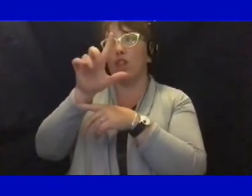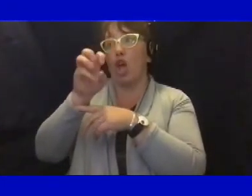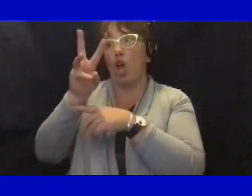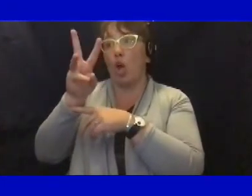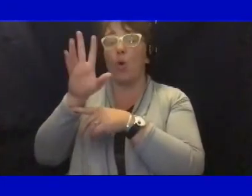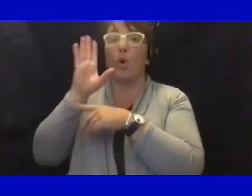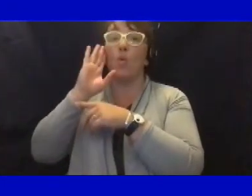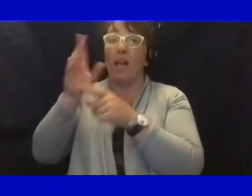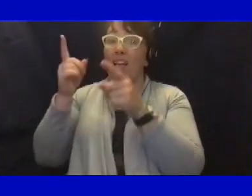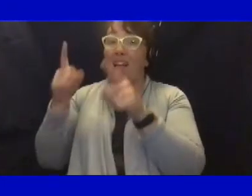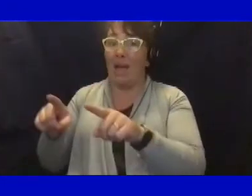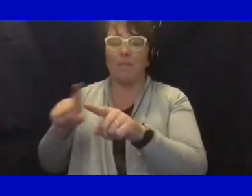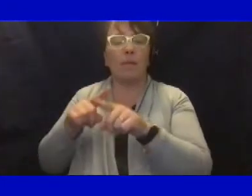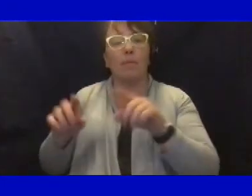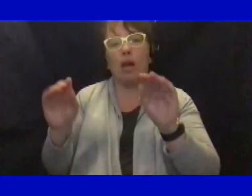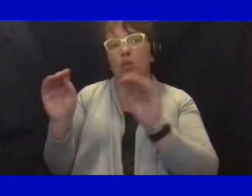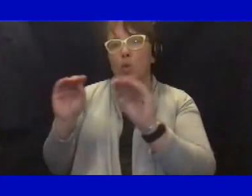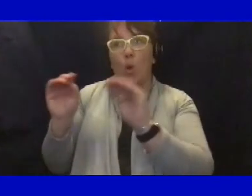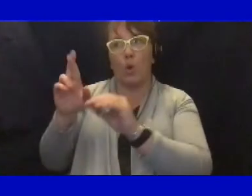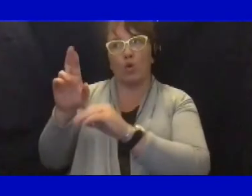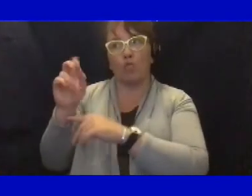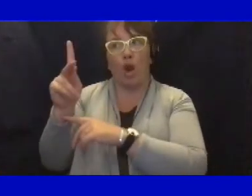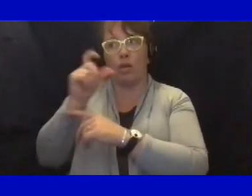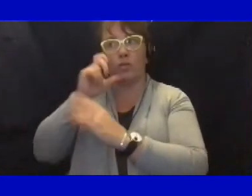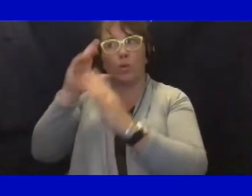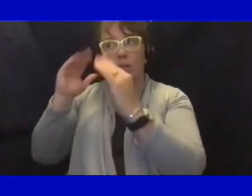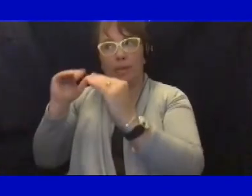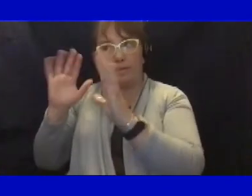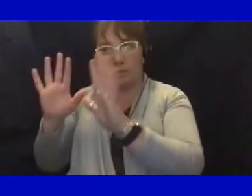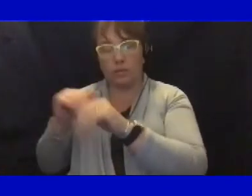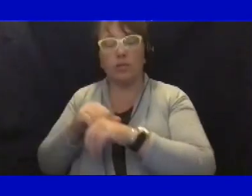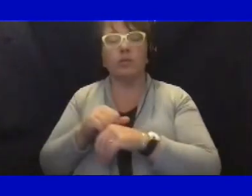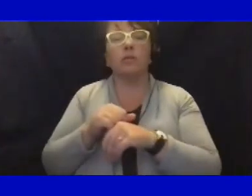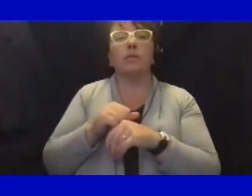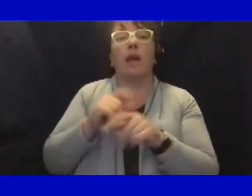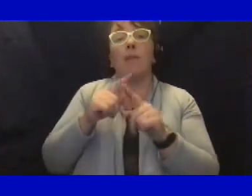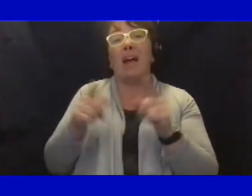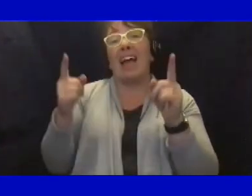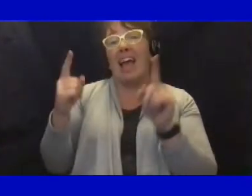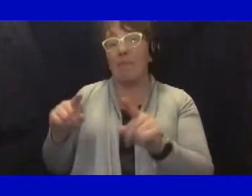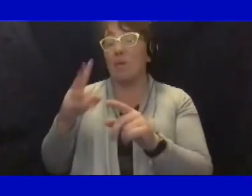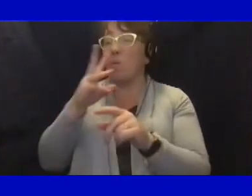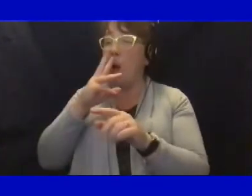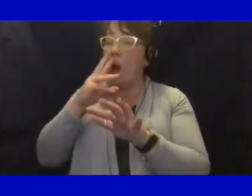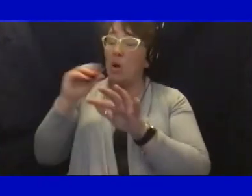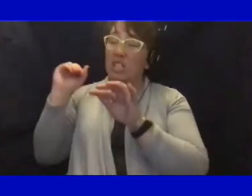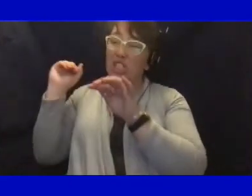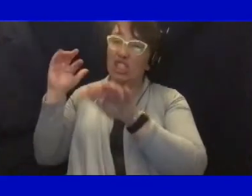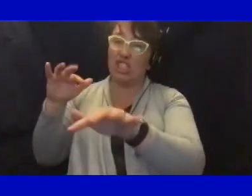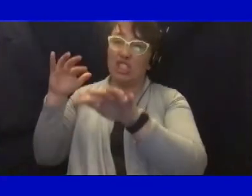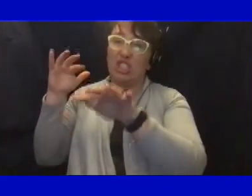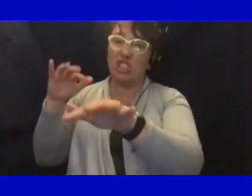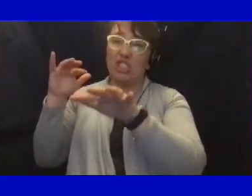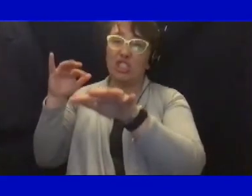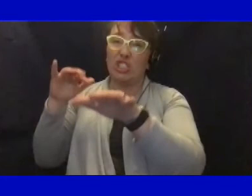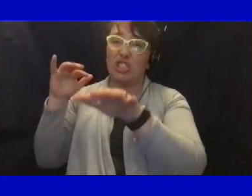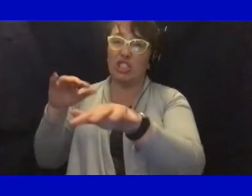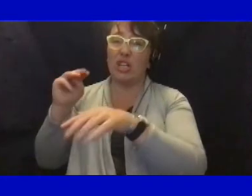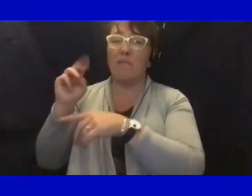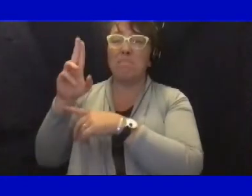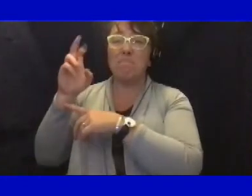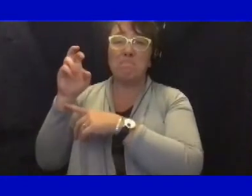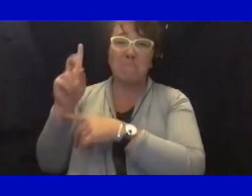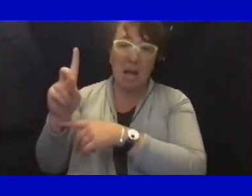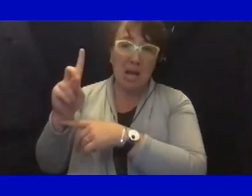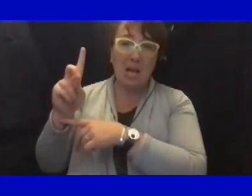make it out to the community. What they do expect to come out into the community is the water, is the mud, and is the vegetation. And so